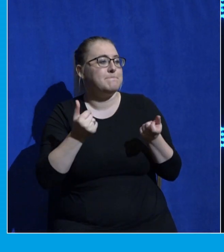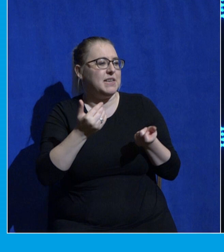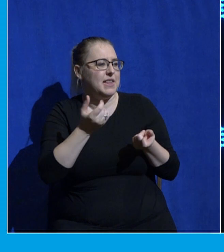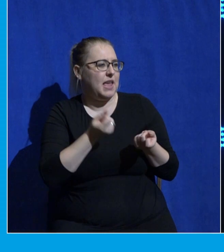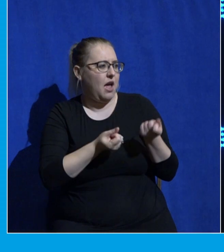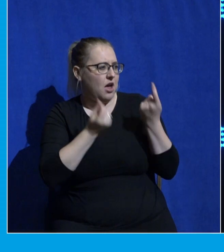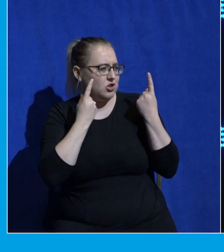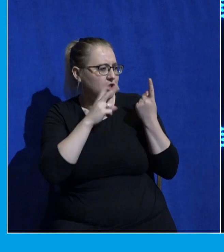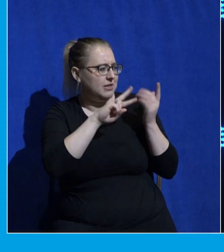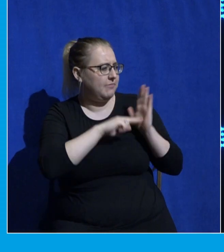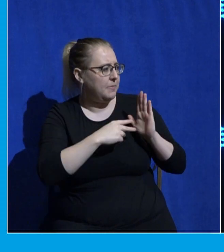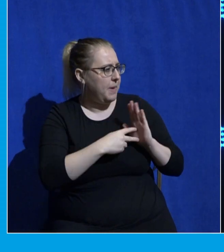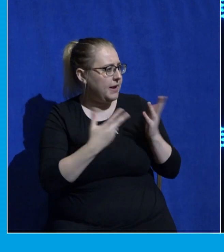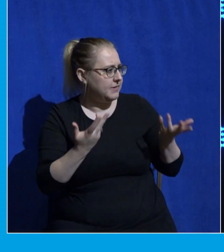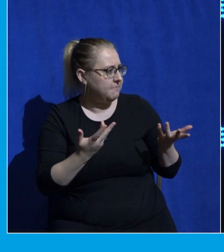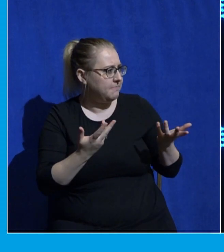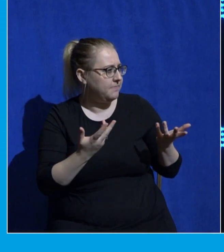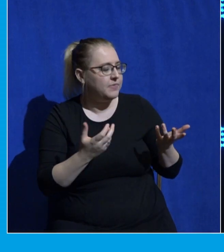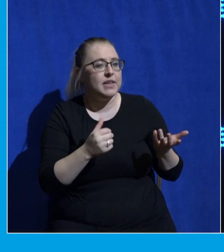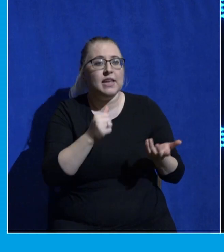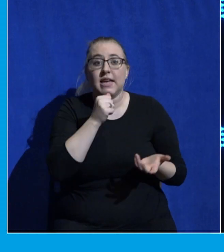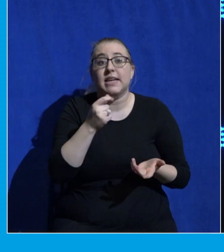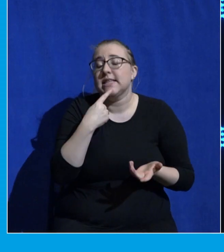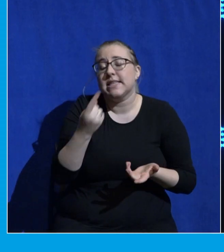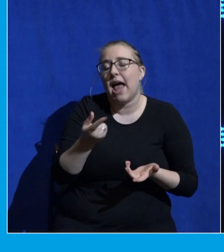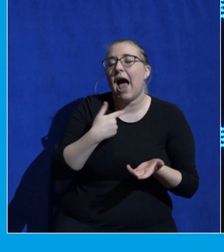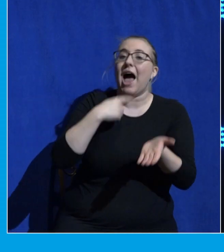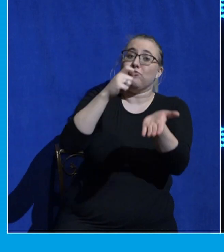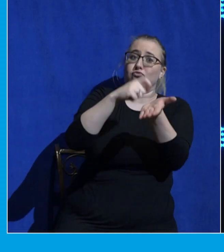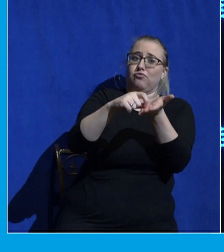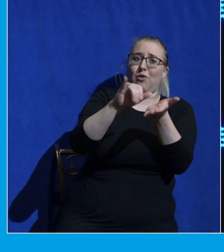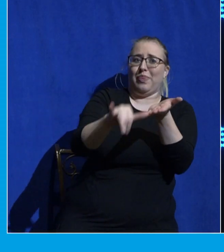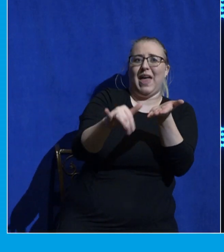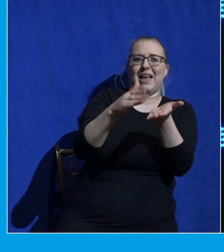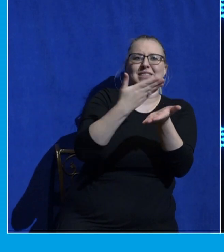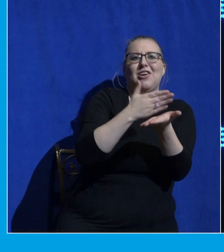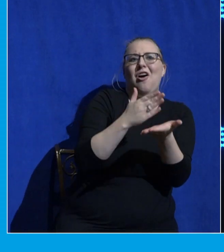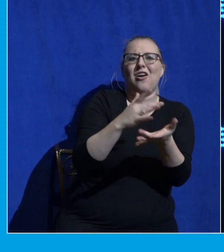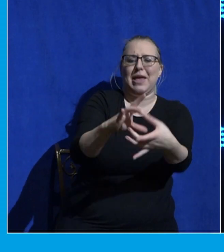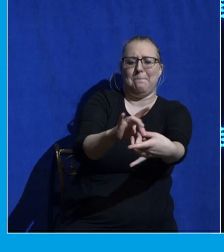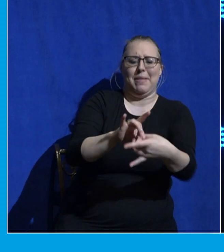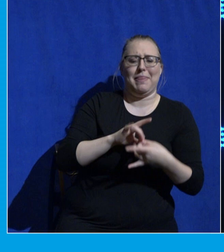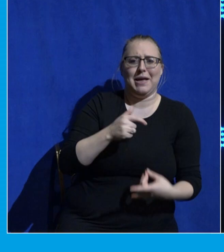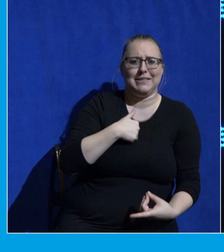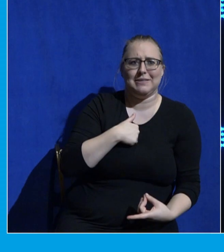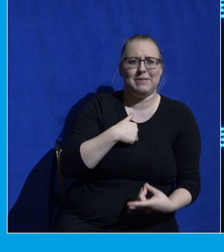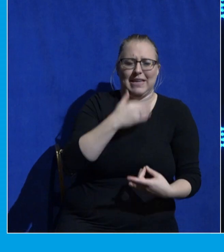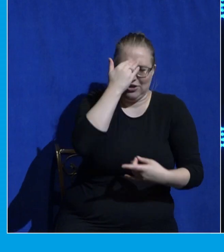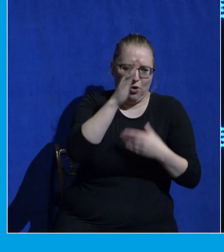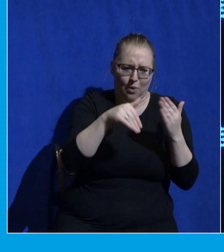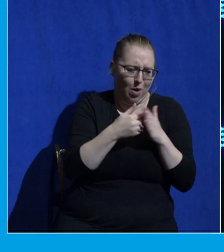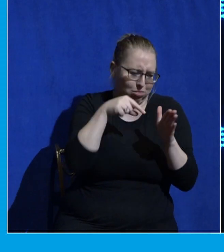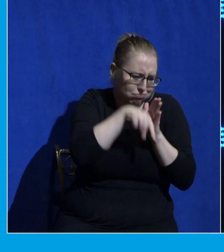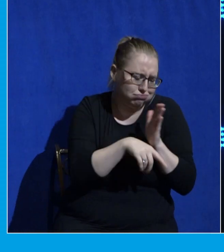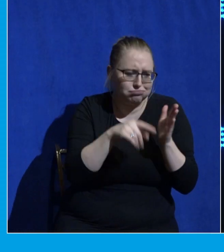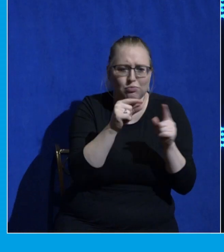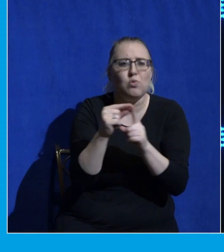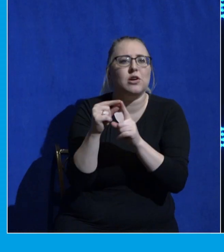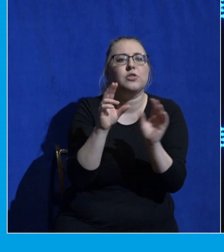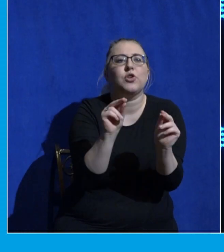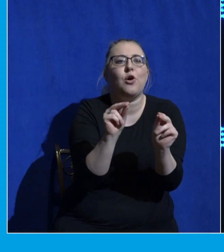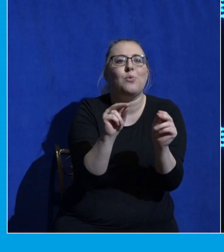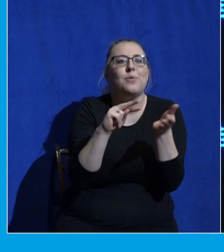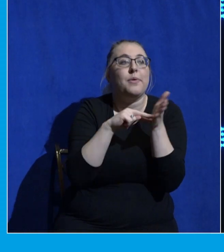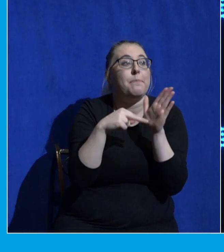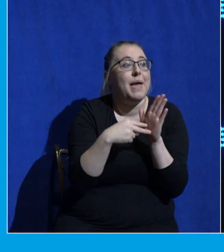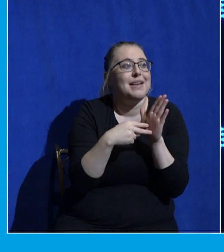he meant. He wasn't saying he wrote the song. He wasn't even describing the fact that he knew all the words to the song. What he was